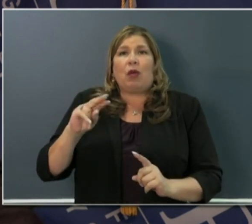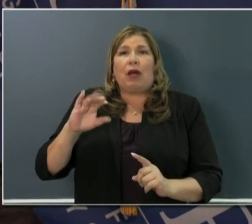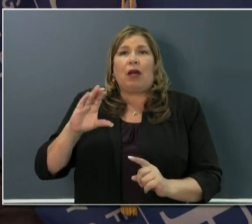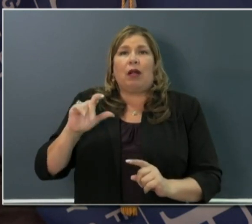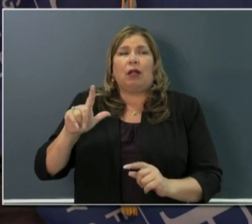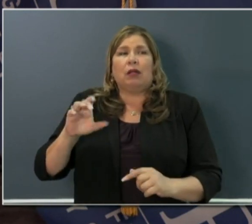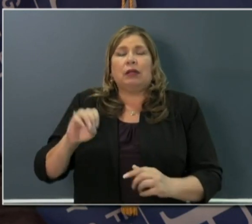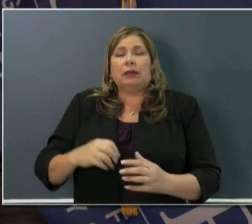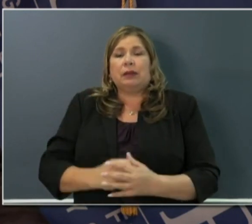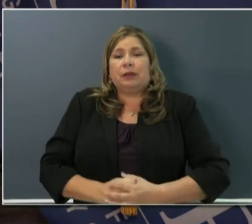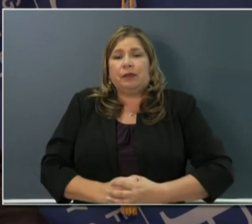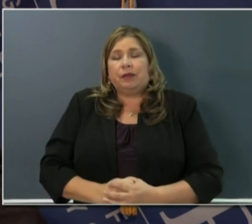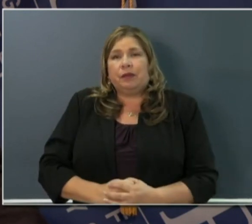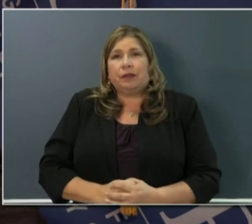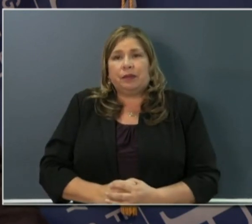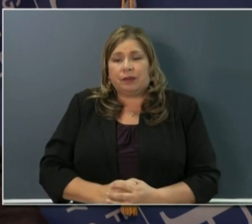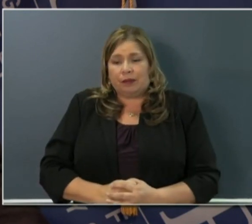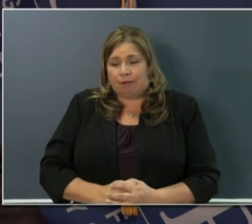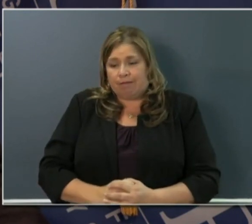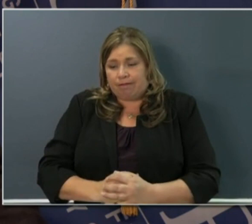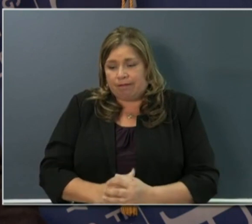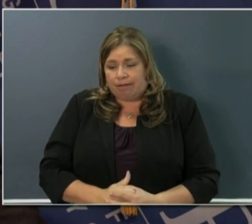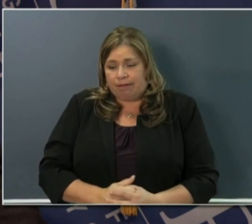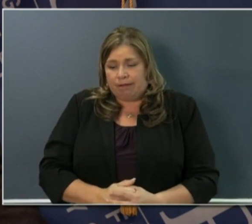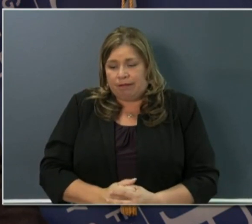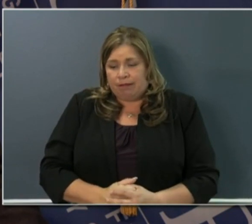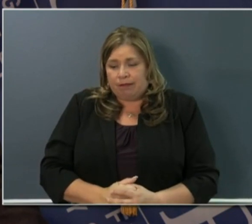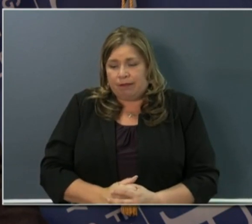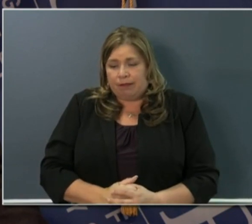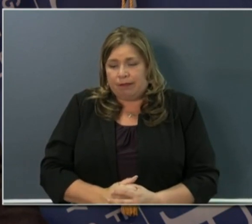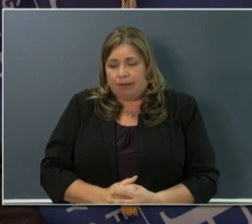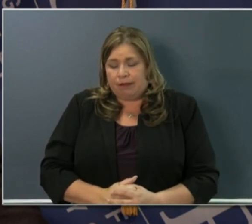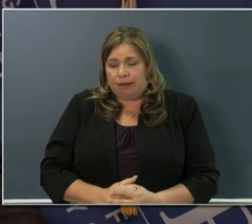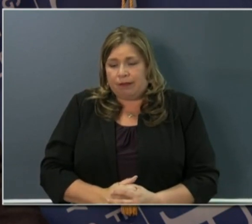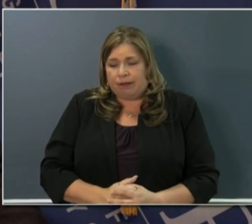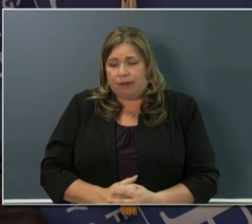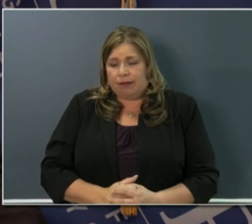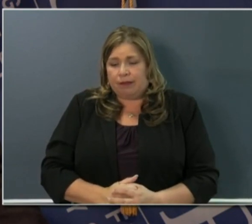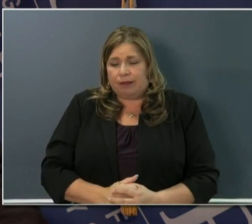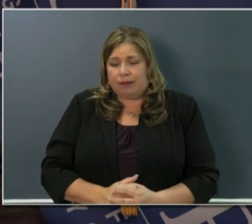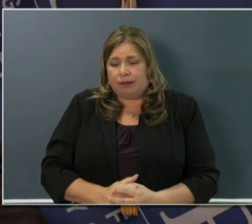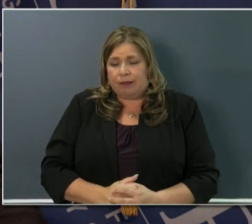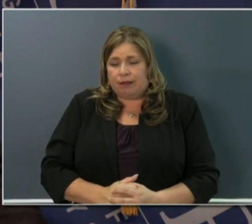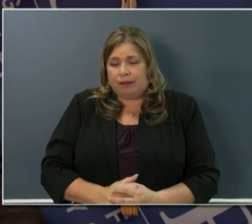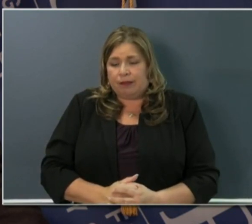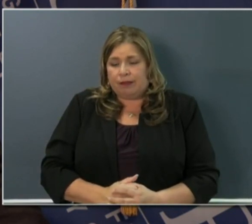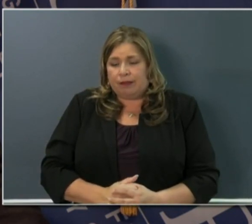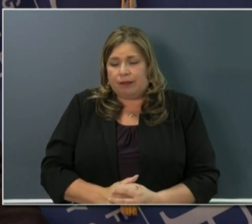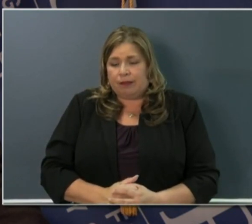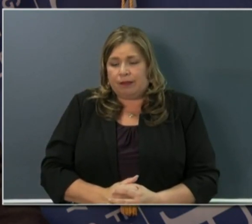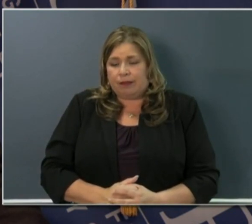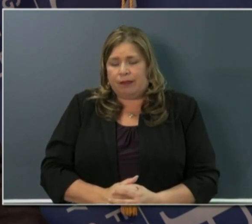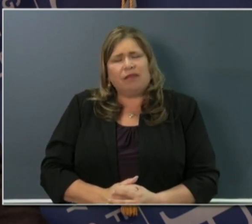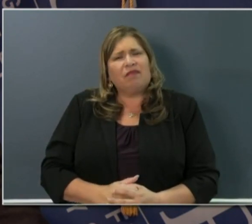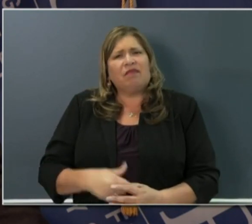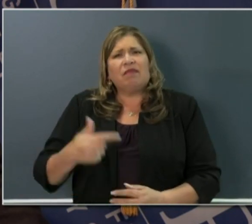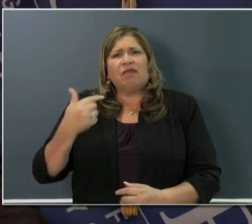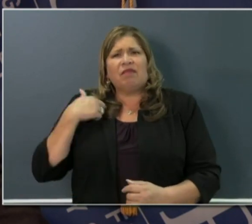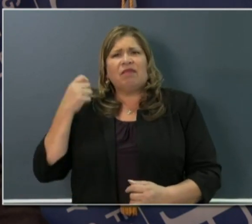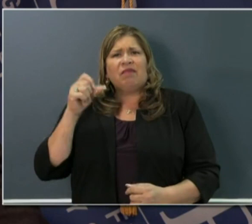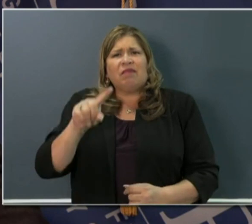Hi, Governor. Could you please clarify why the reported number of tests seems to have